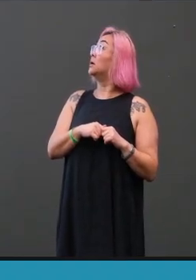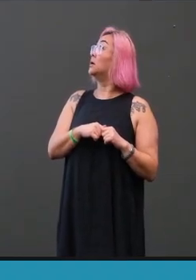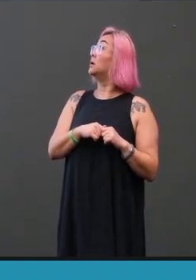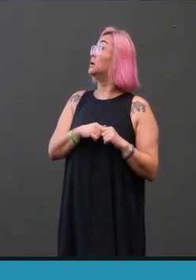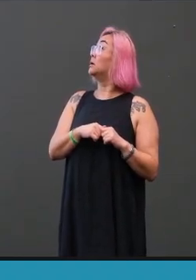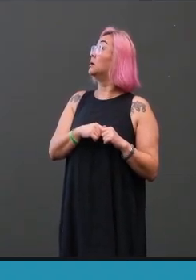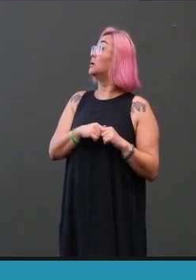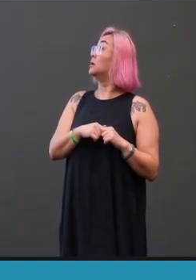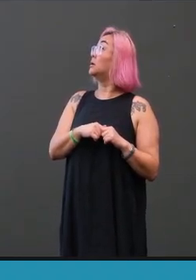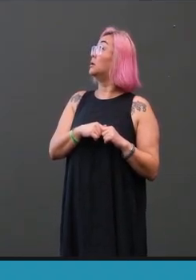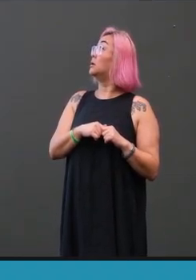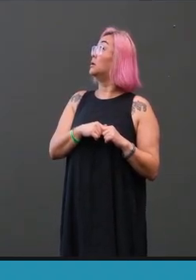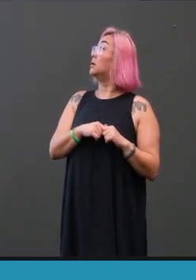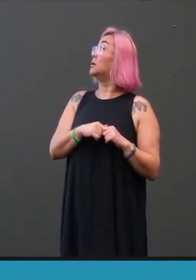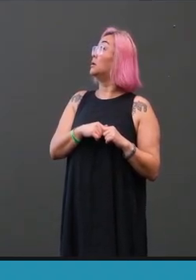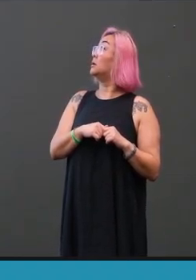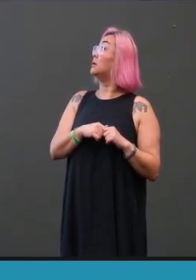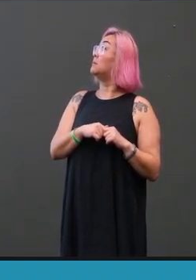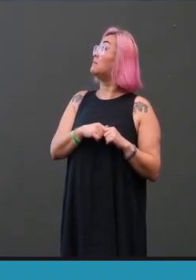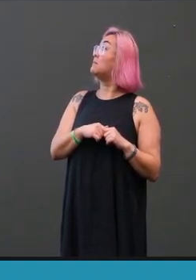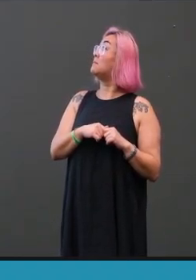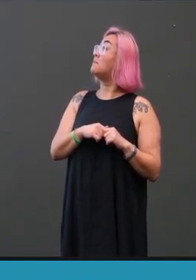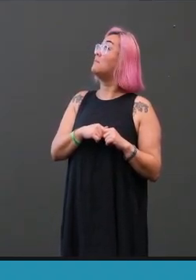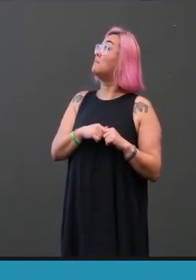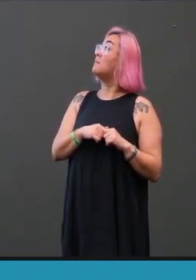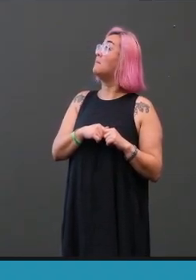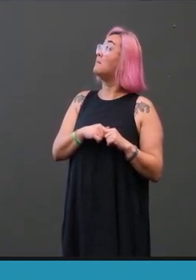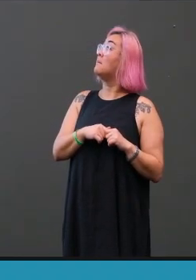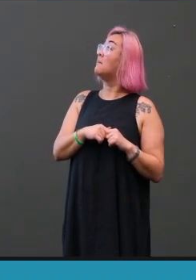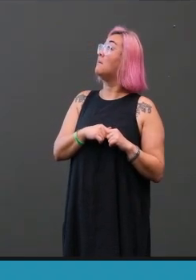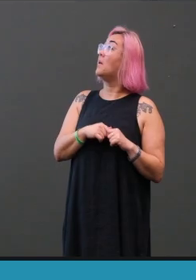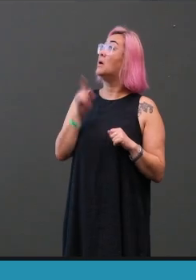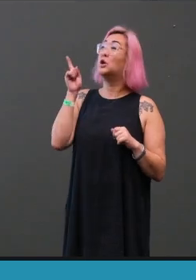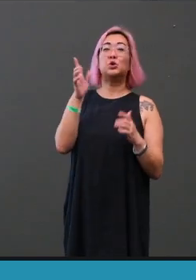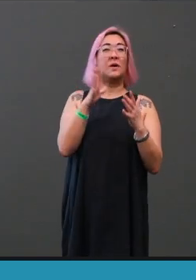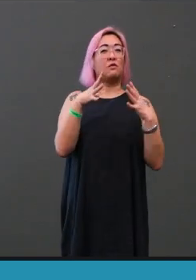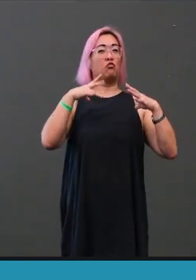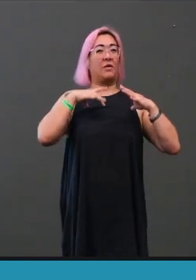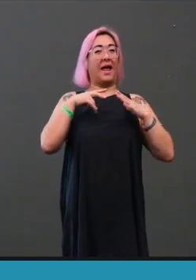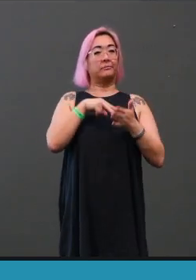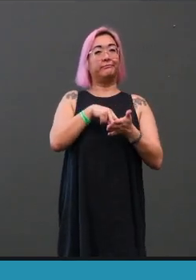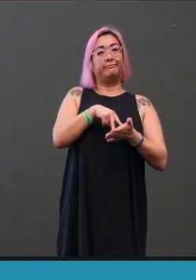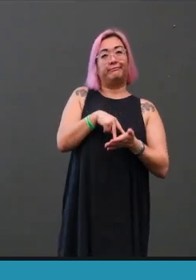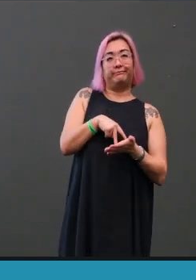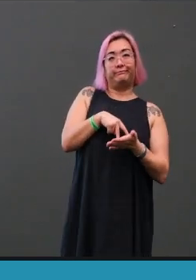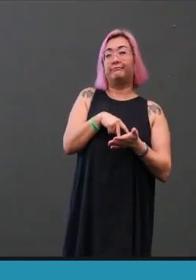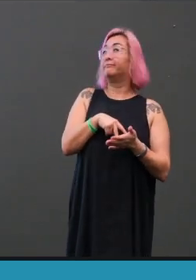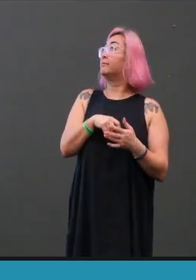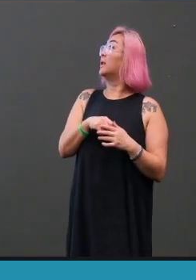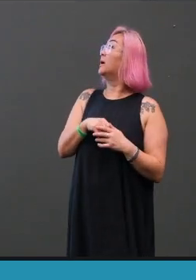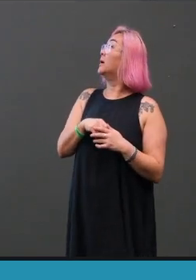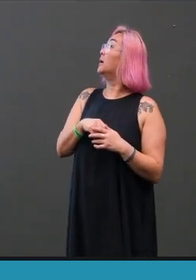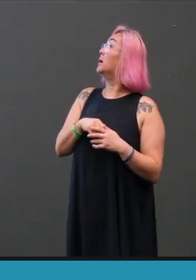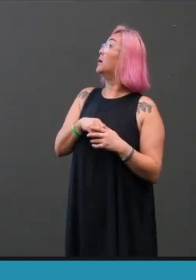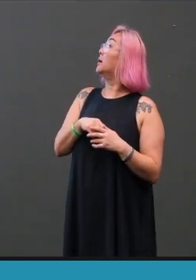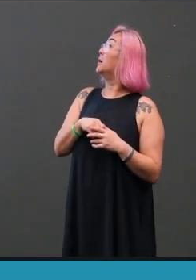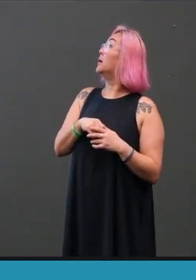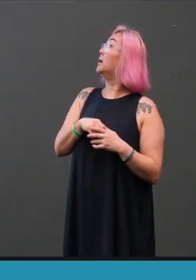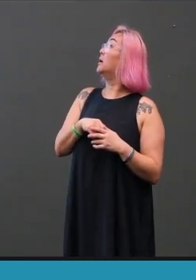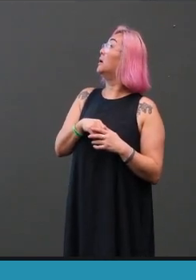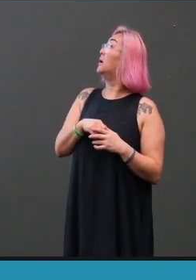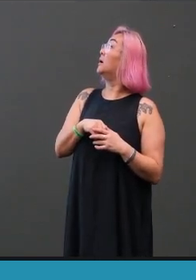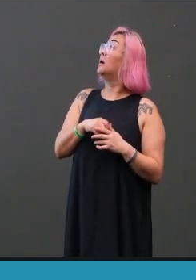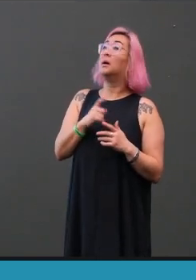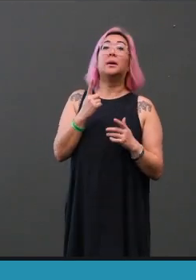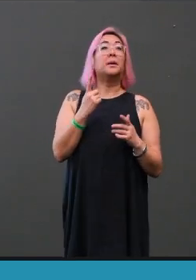tried to do any kind of animation like turning, walking, interacting. But what we didn't count on was the myriad of transition problems that we